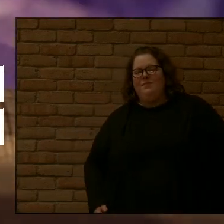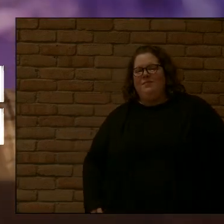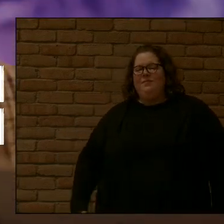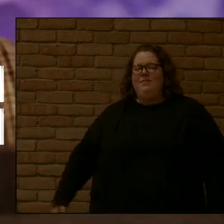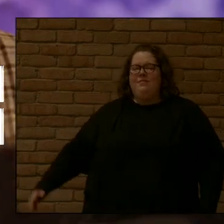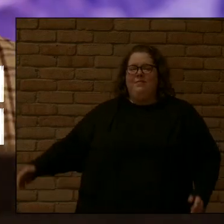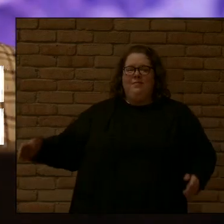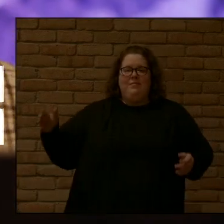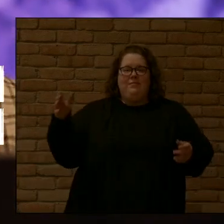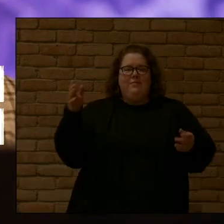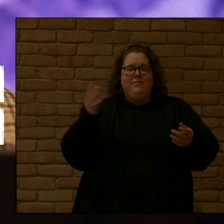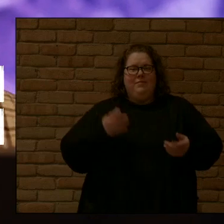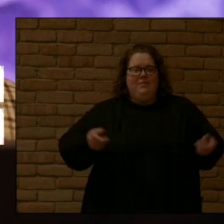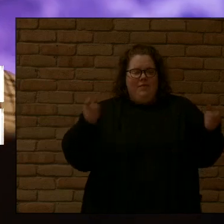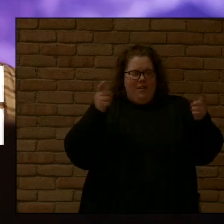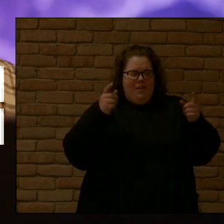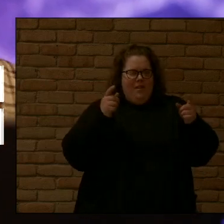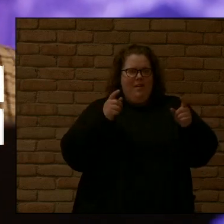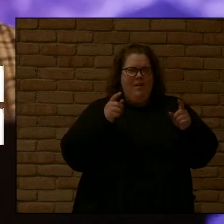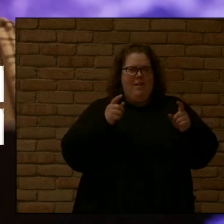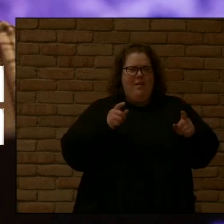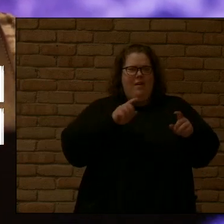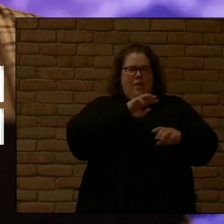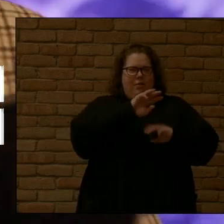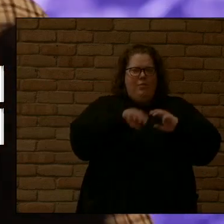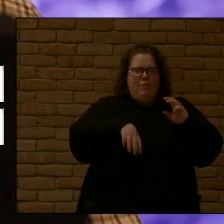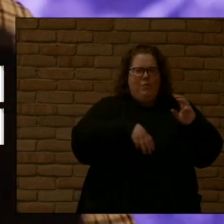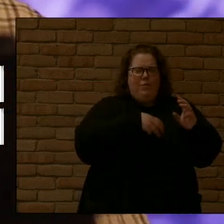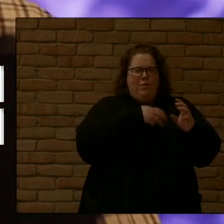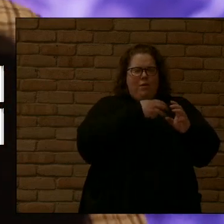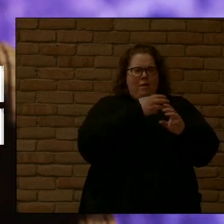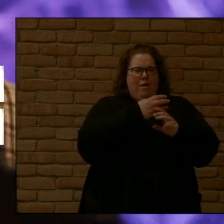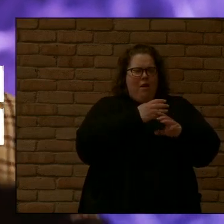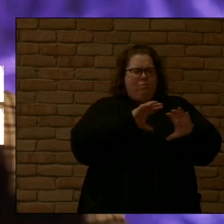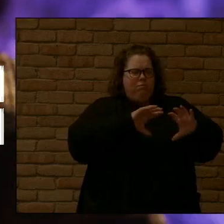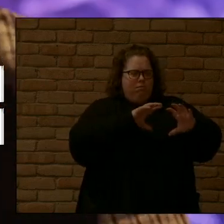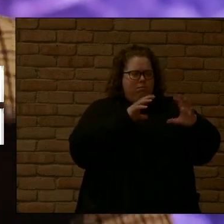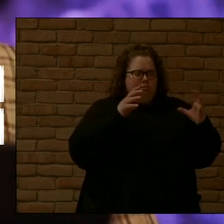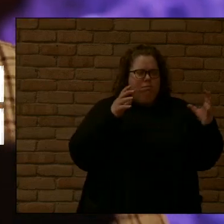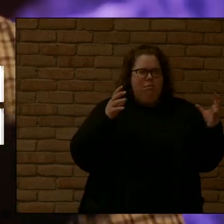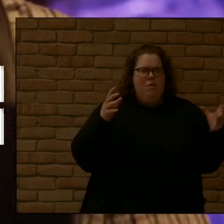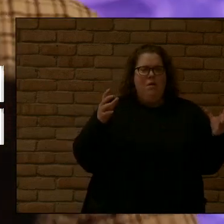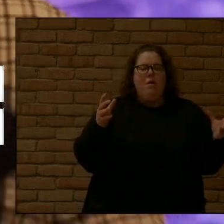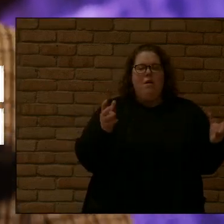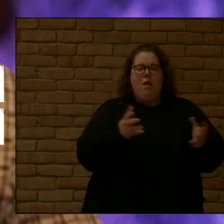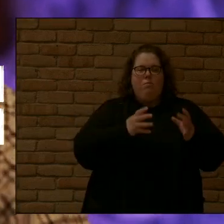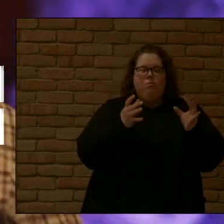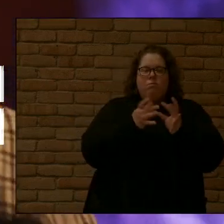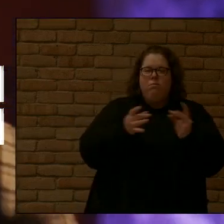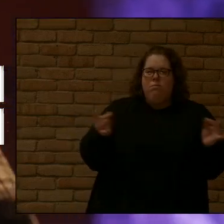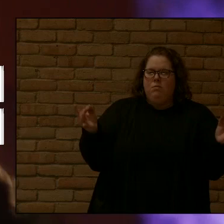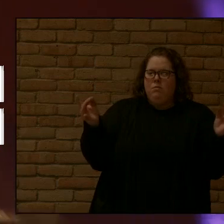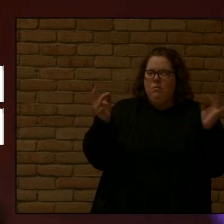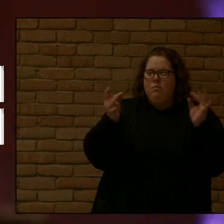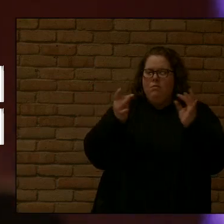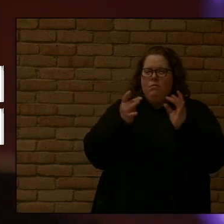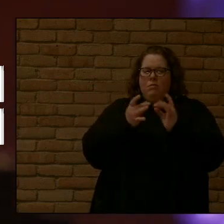We're creation, suddenly articulate, with